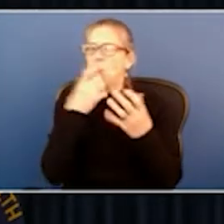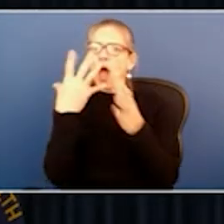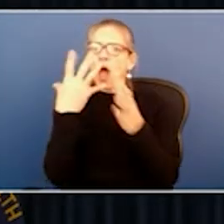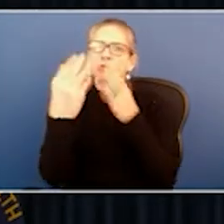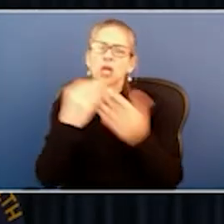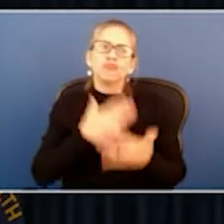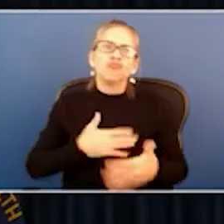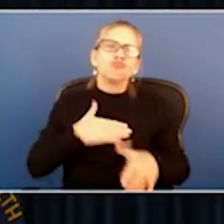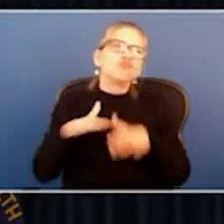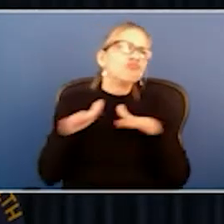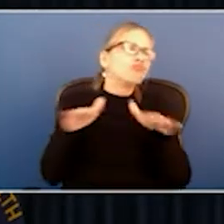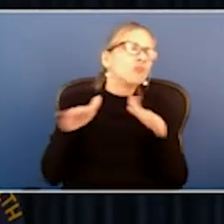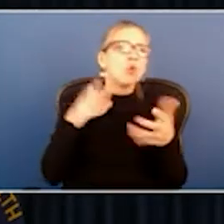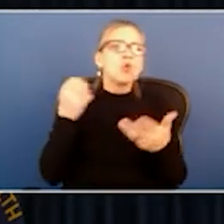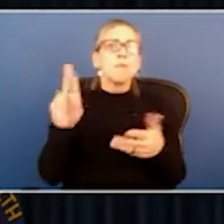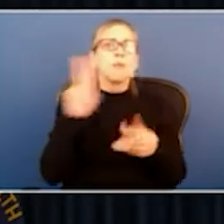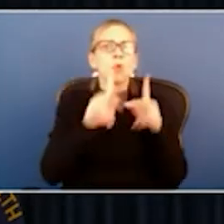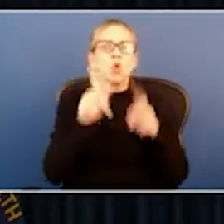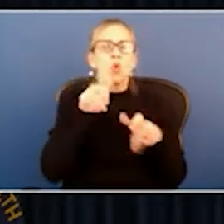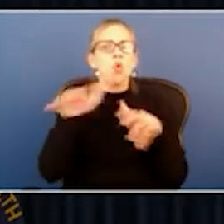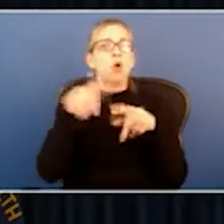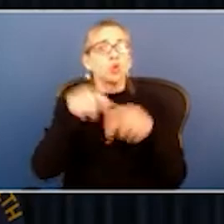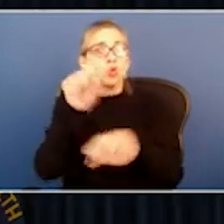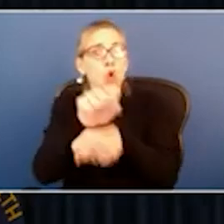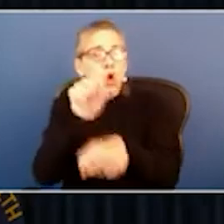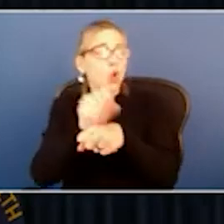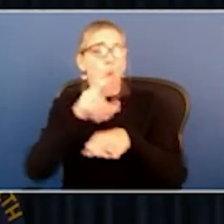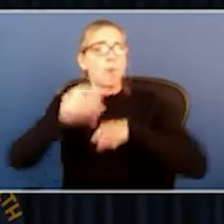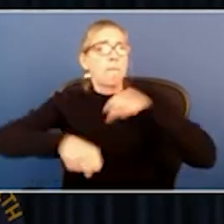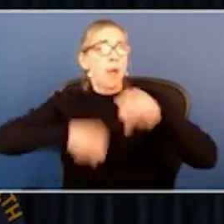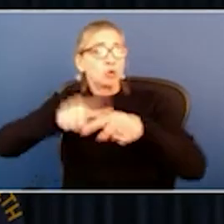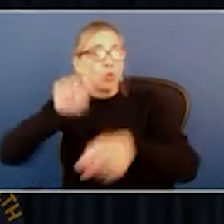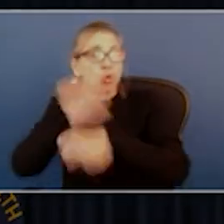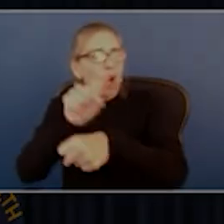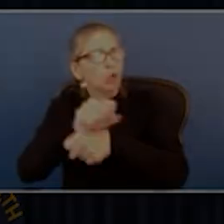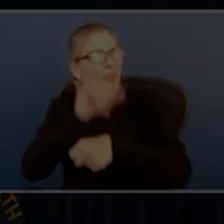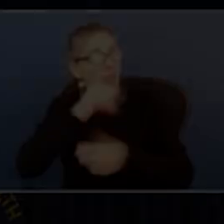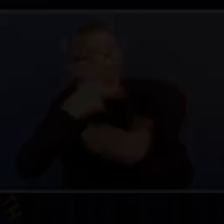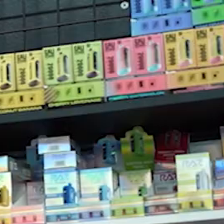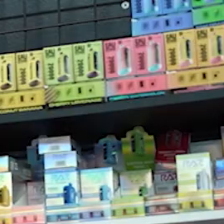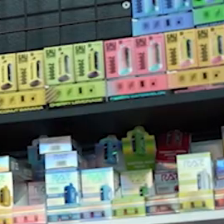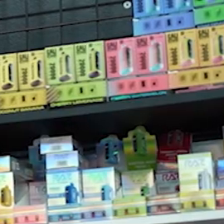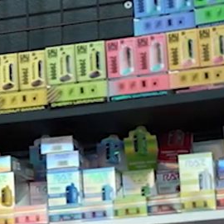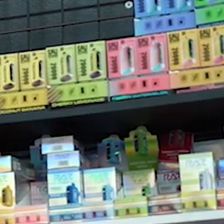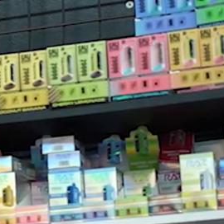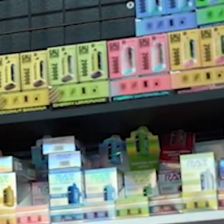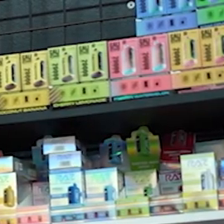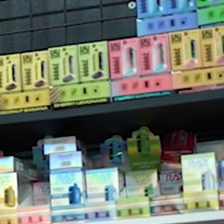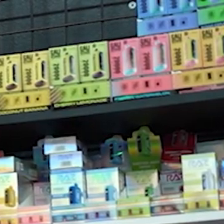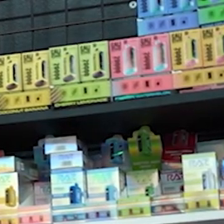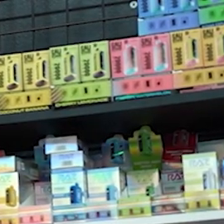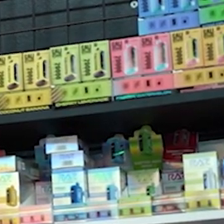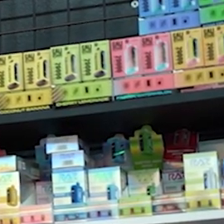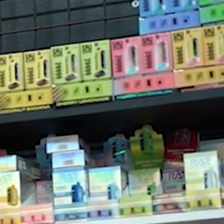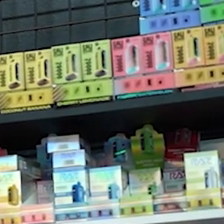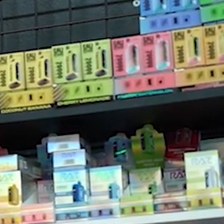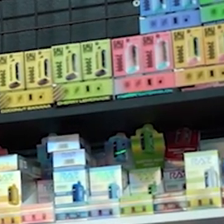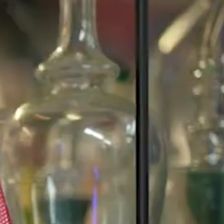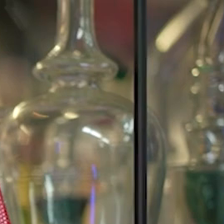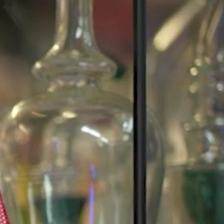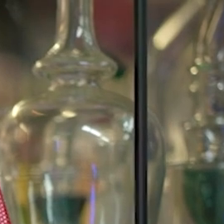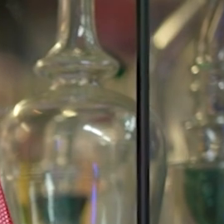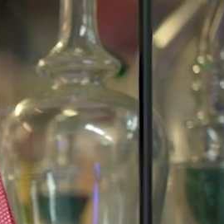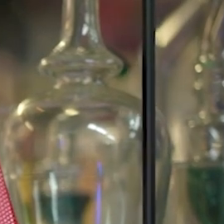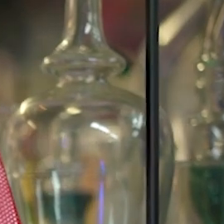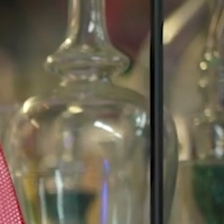for those who commute to work on foot or by bike, this project will have a lasting impact for them as well. Journey into the extraordinary